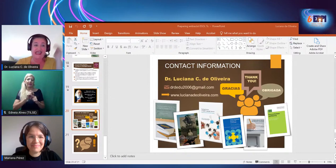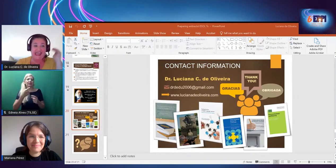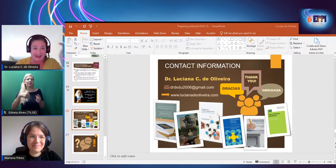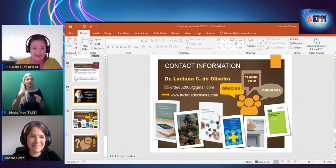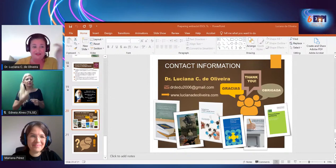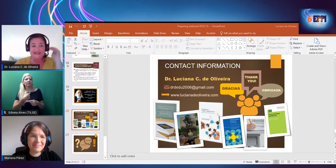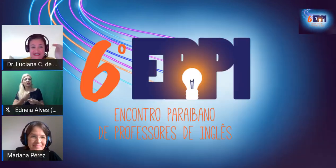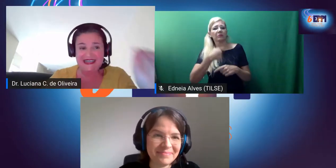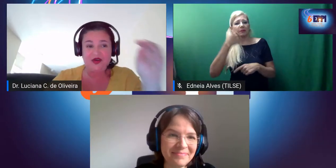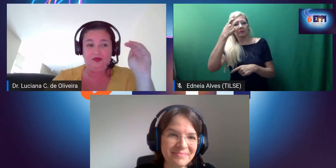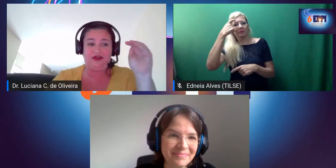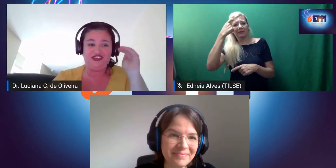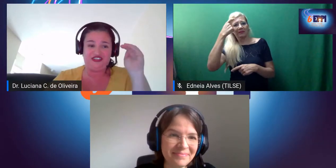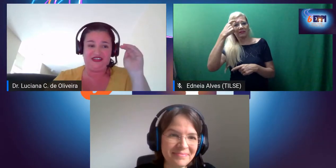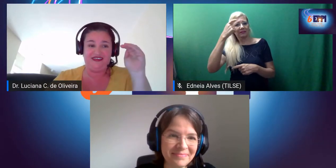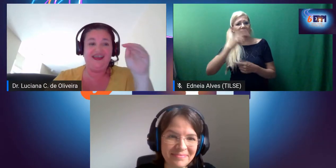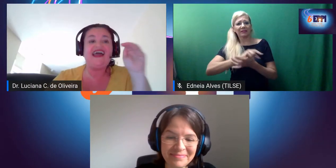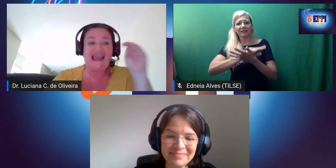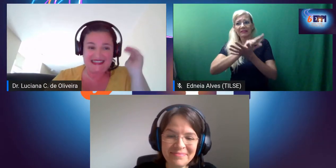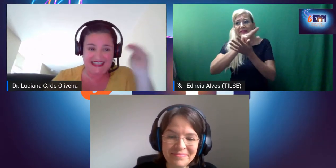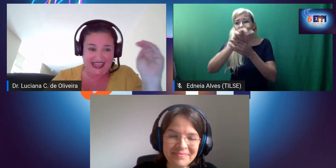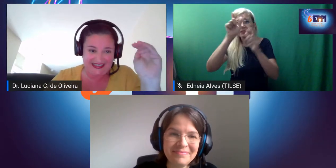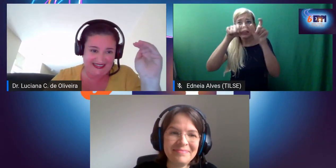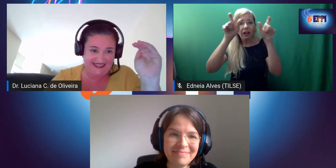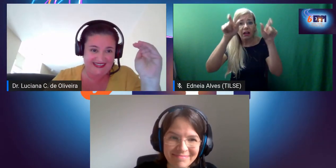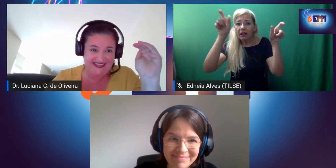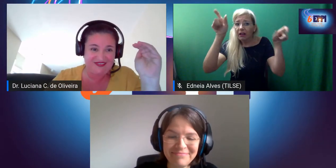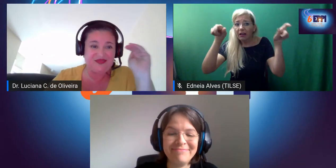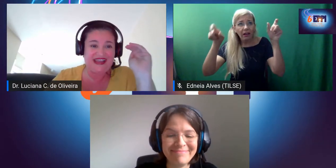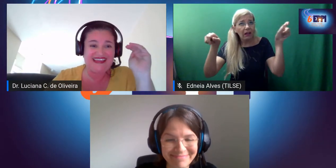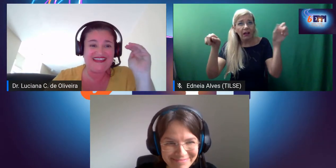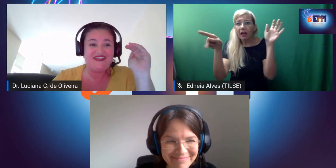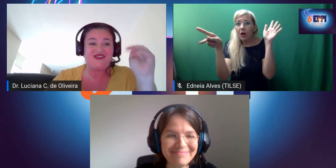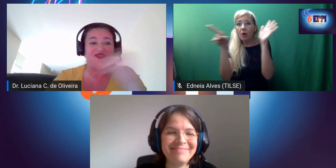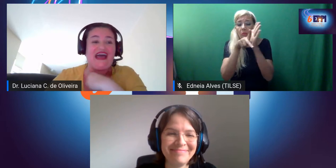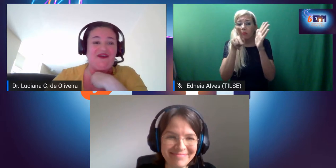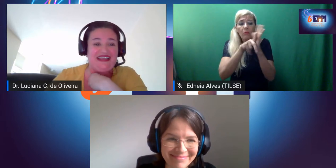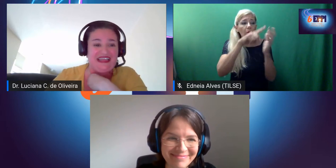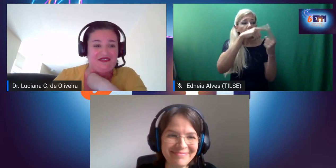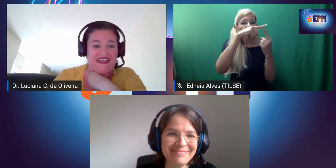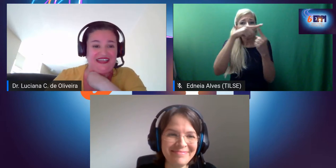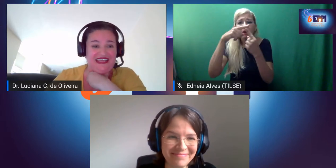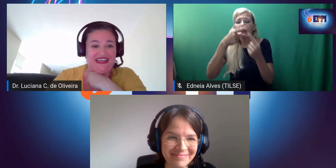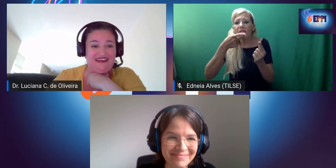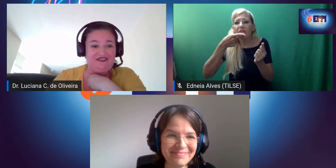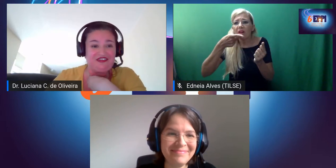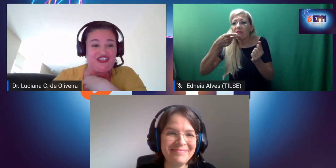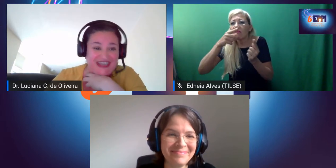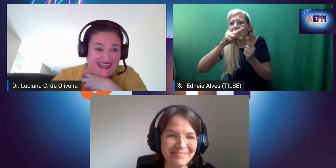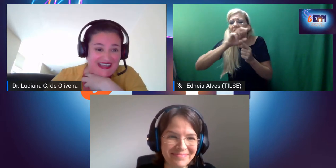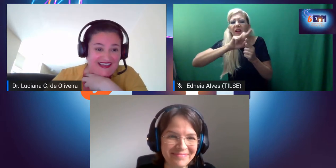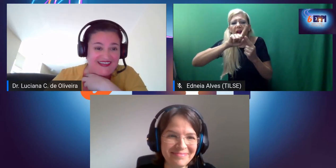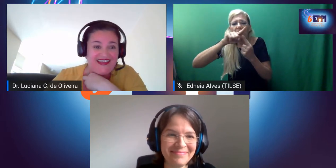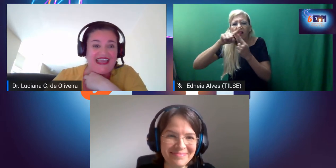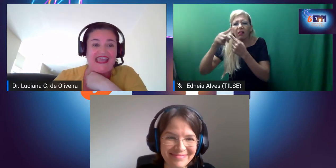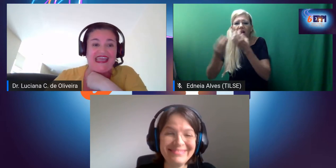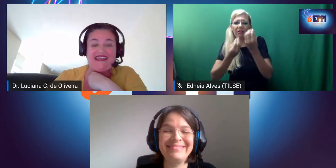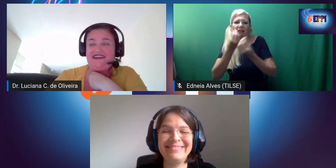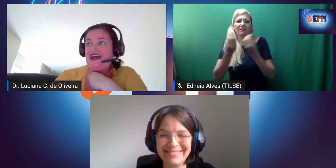that because every single person has an accent, right? So now I live in